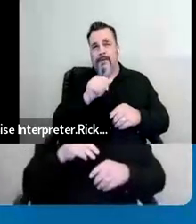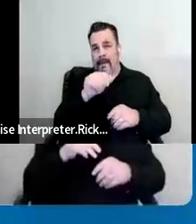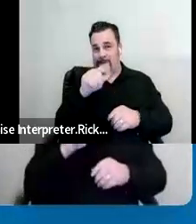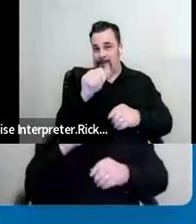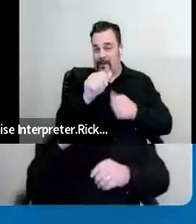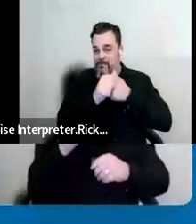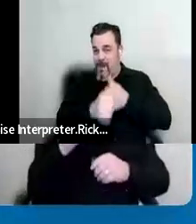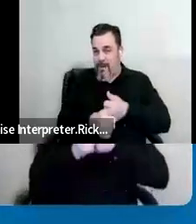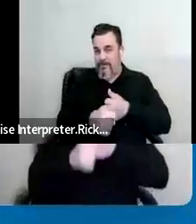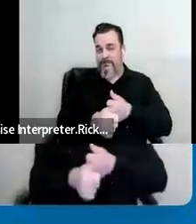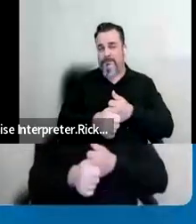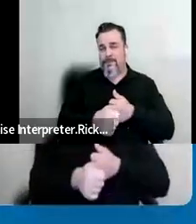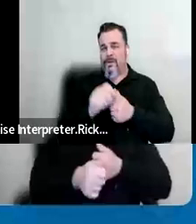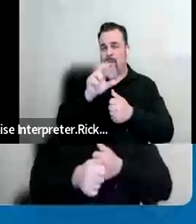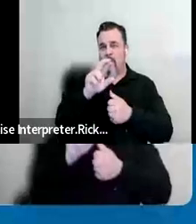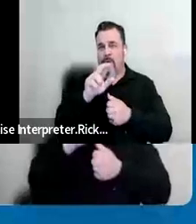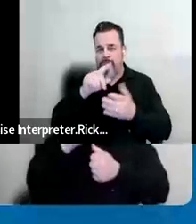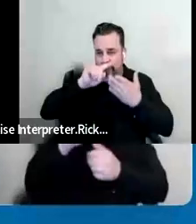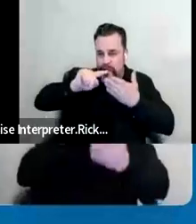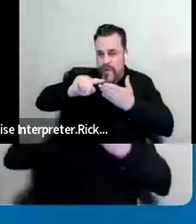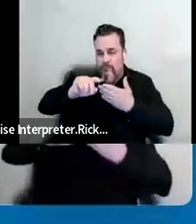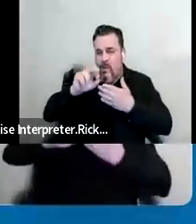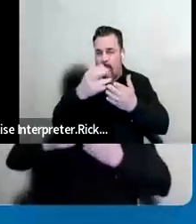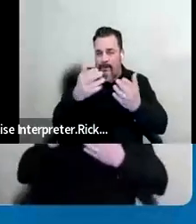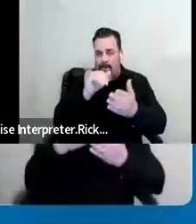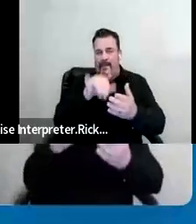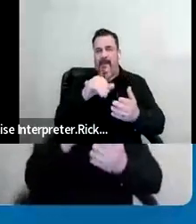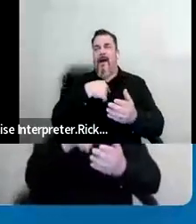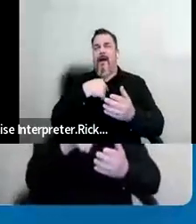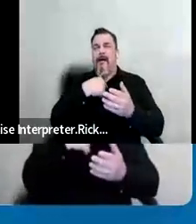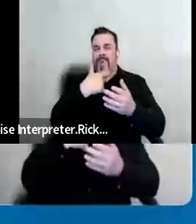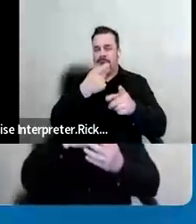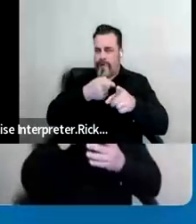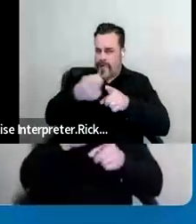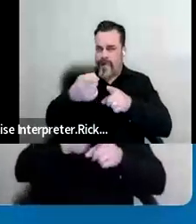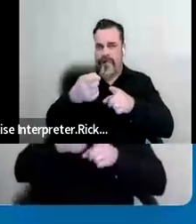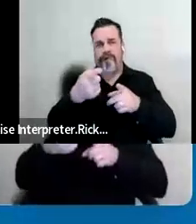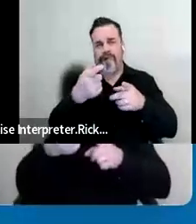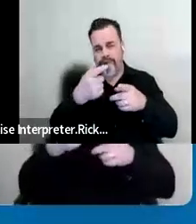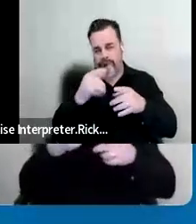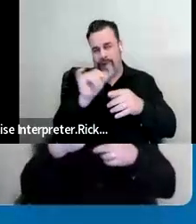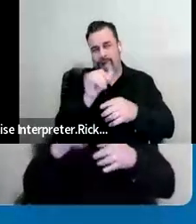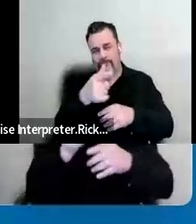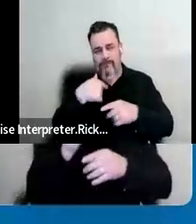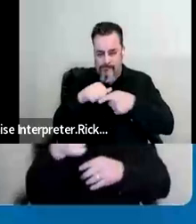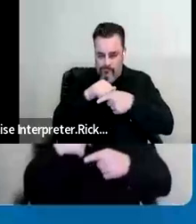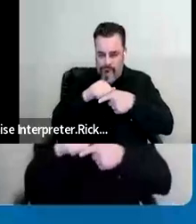ADA compliance or audits or things like that. I am a practitioner just like all of you, so I'm continuously